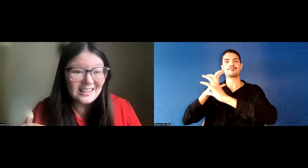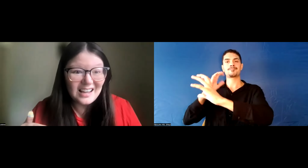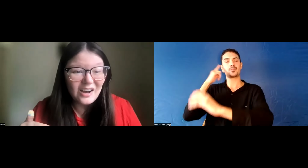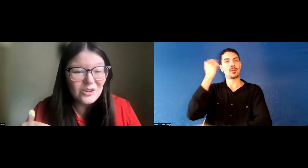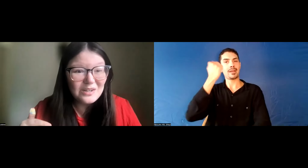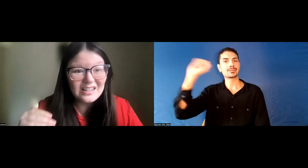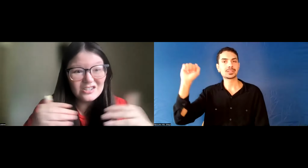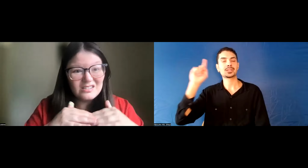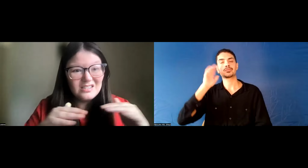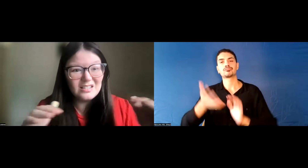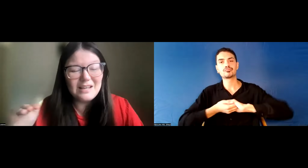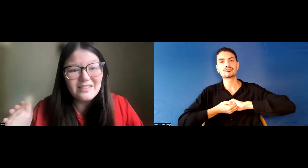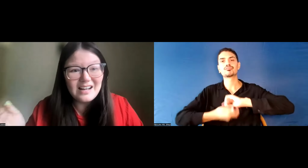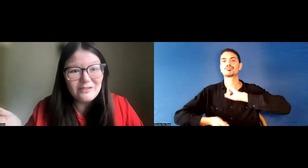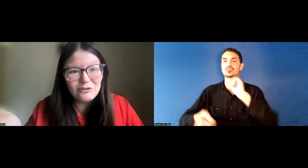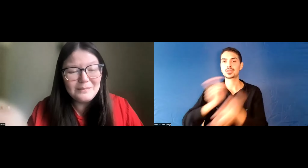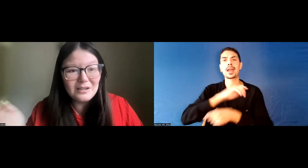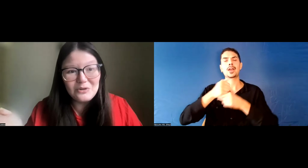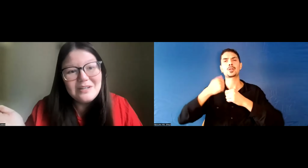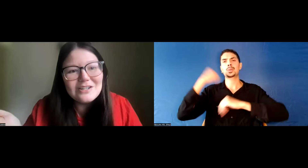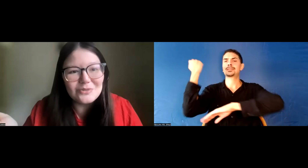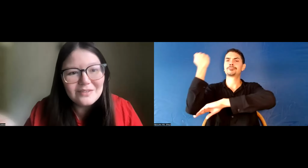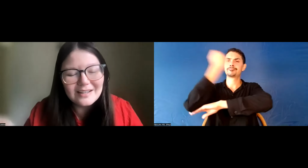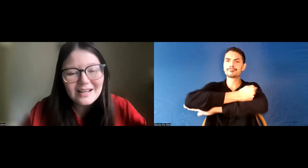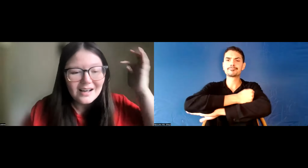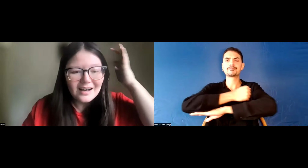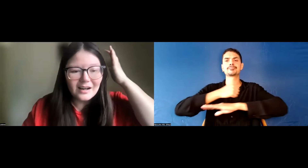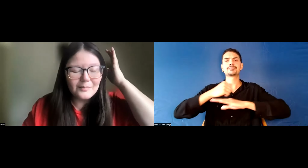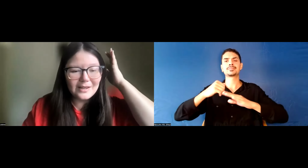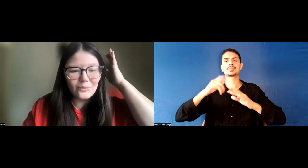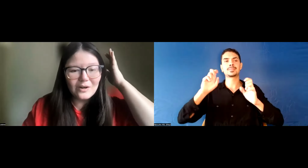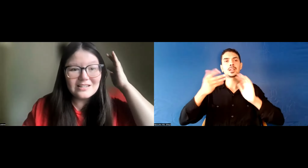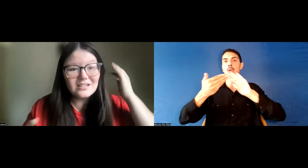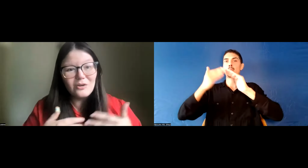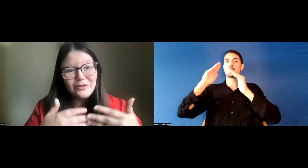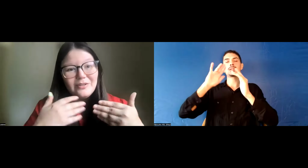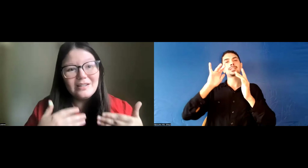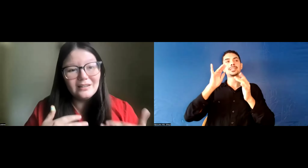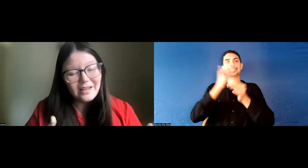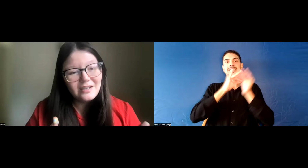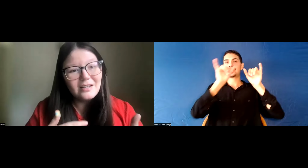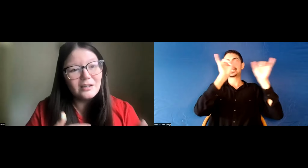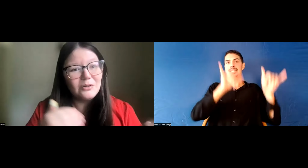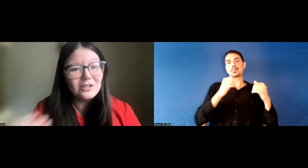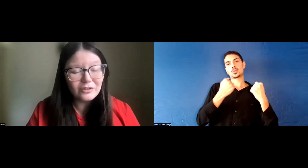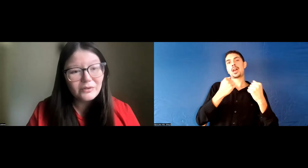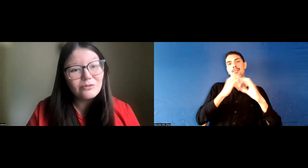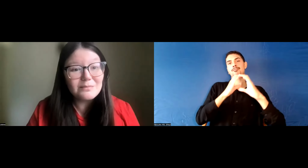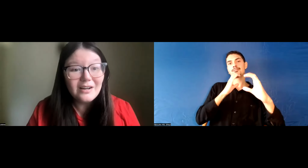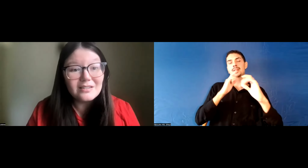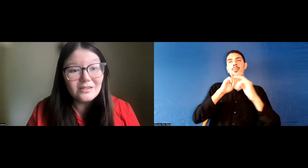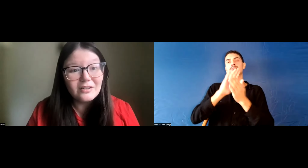rethink, how could we like just dismantle that and have it really be community driven? And what does a community led and community